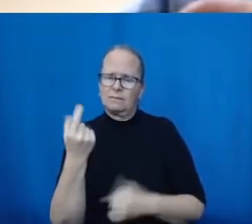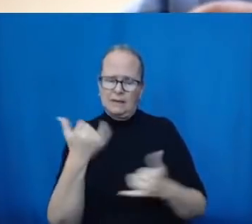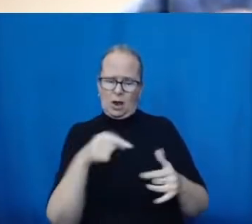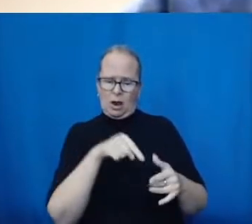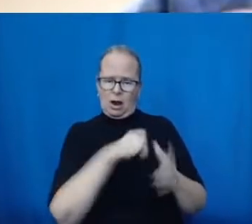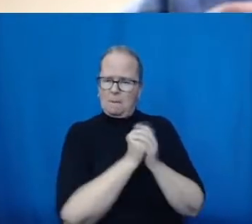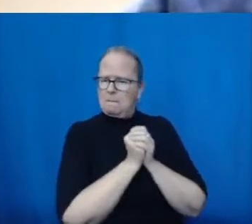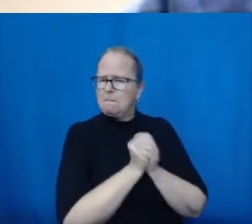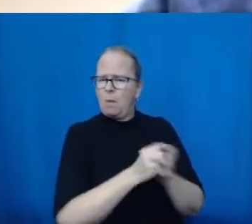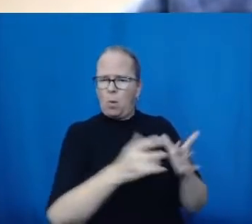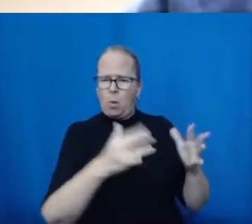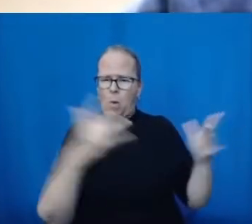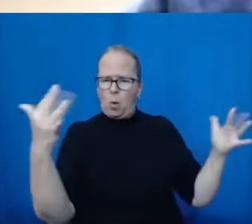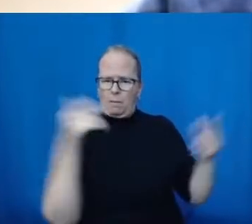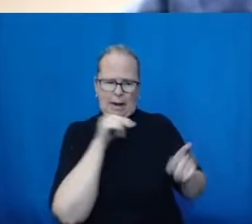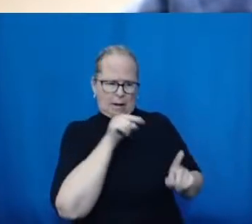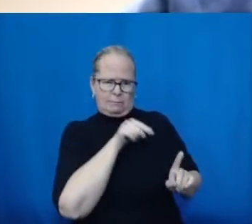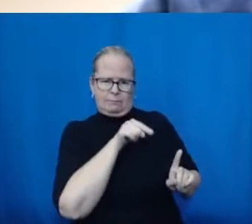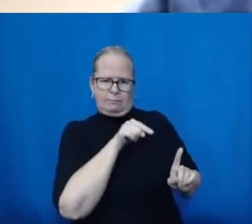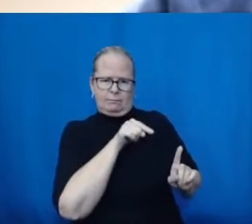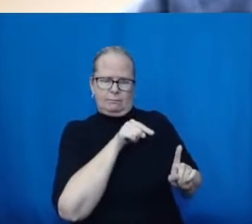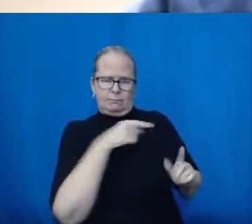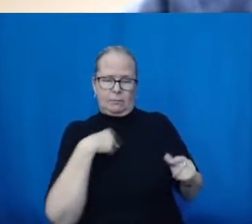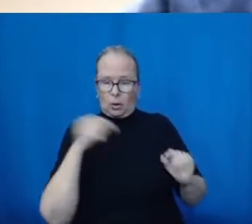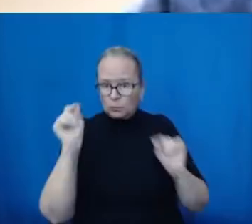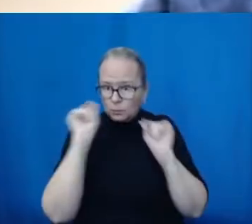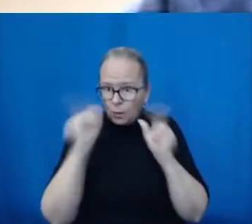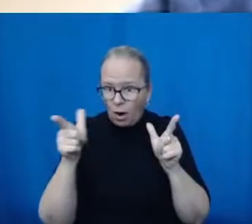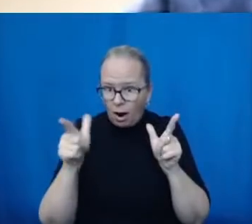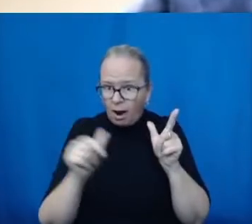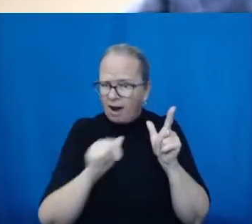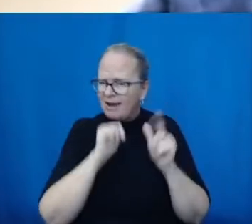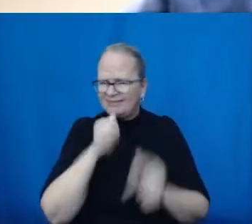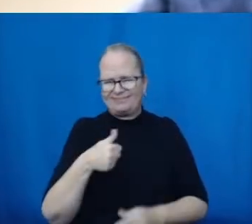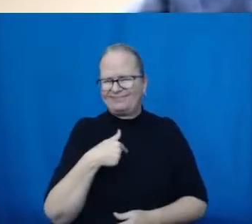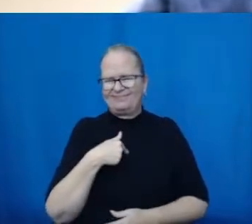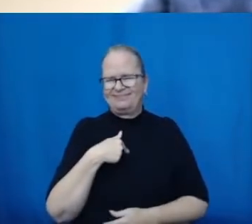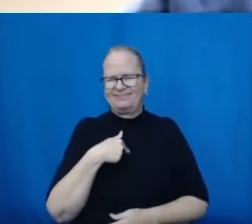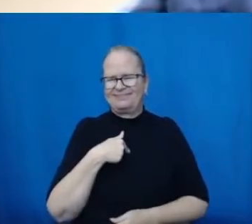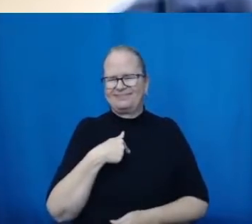the Chief Medical Officer of Health says, we know that kids do spread it in schools.